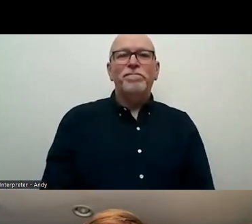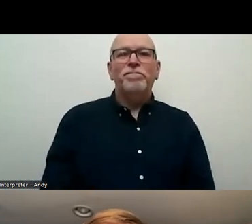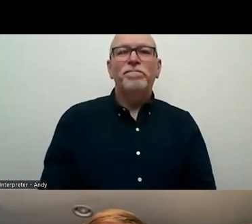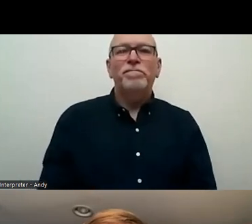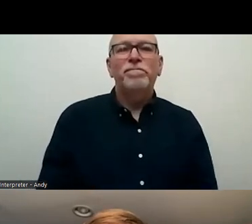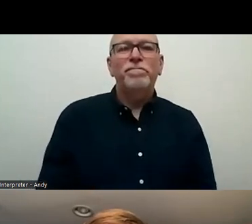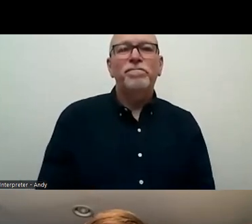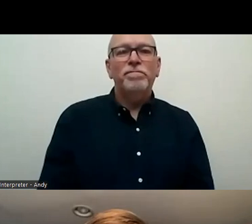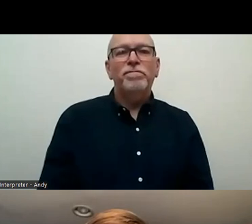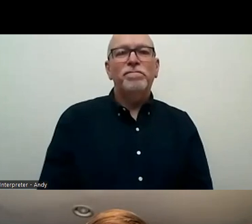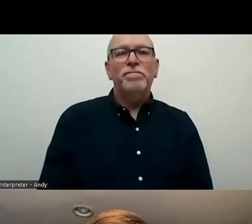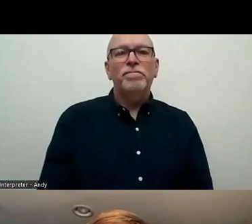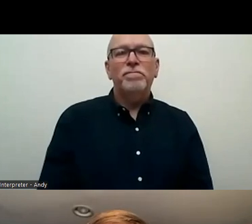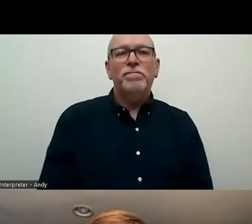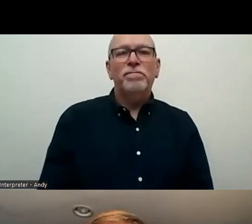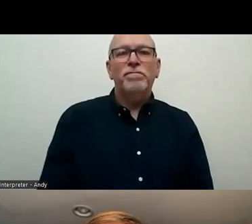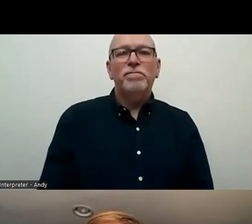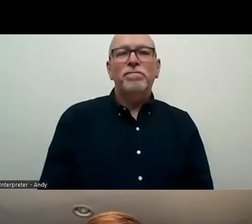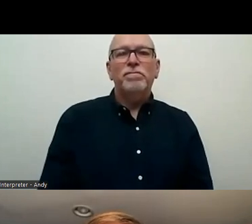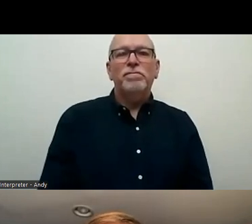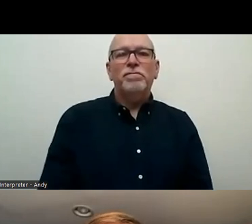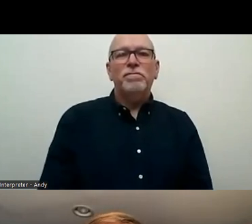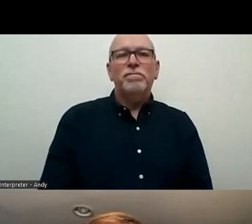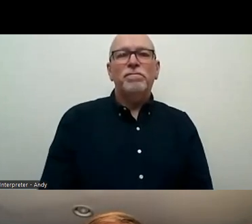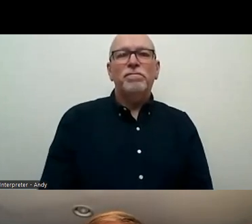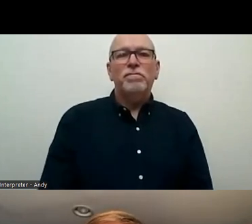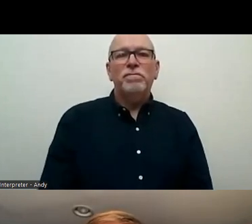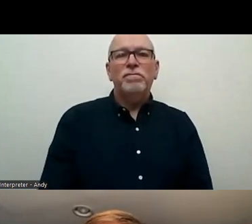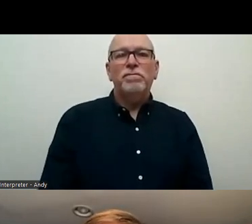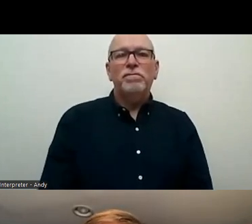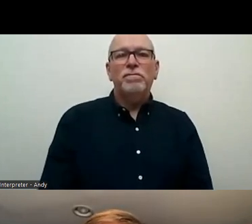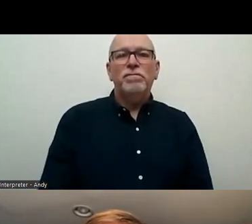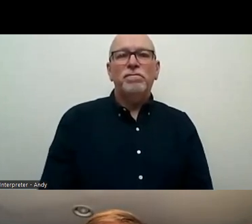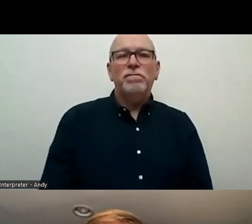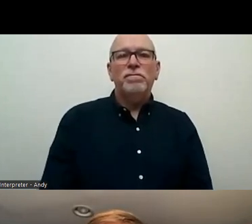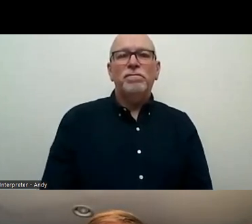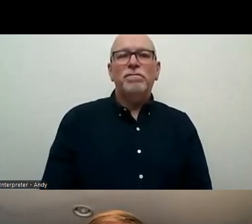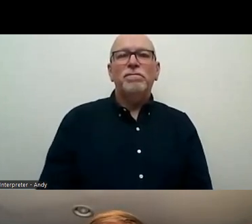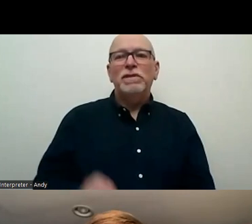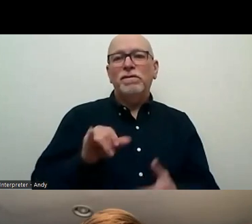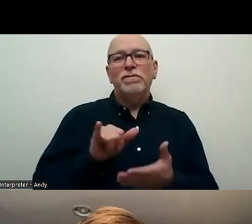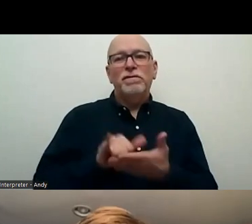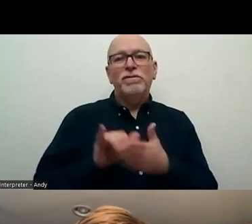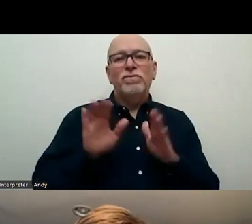and that's wonderful when it happens